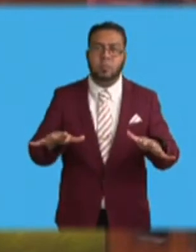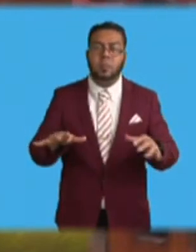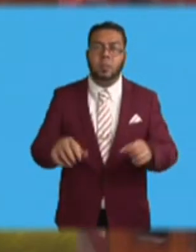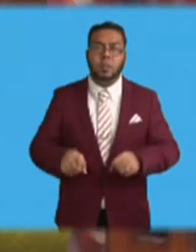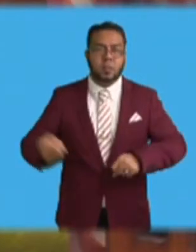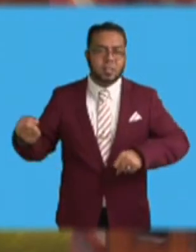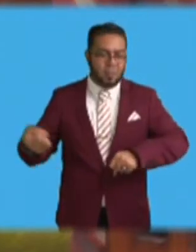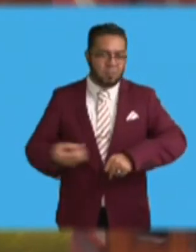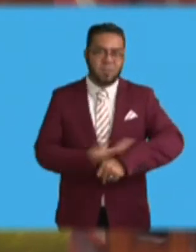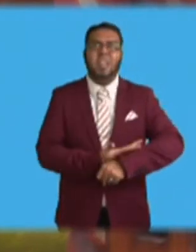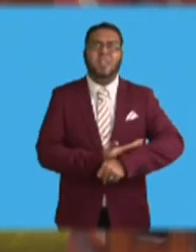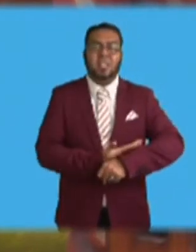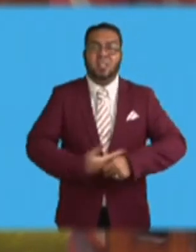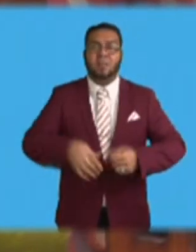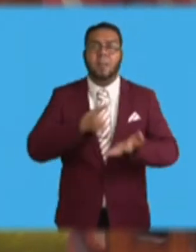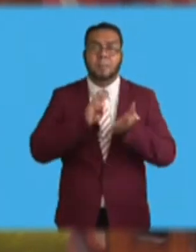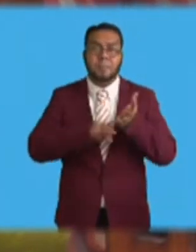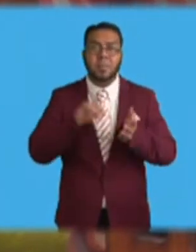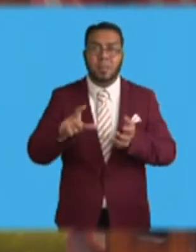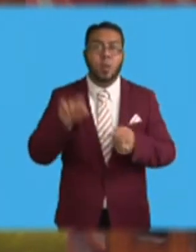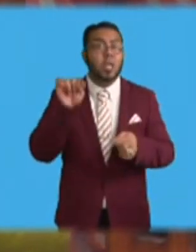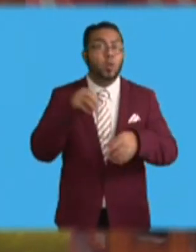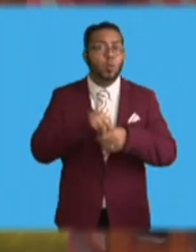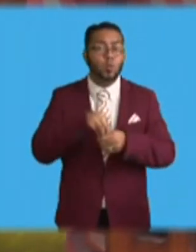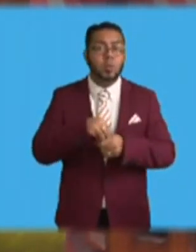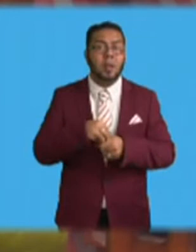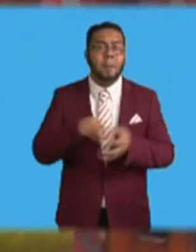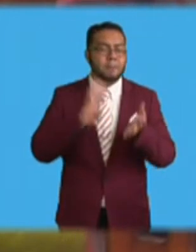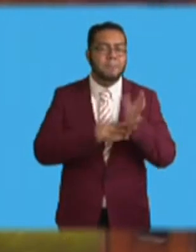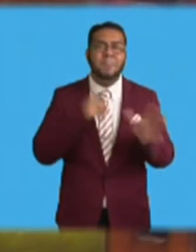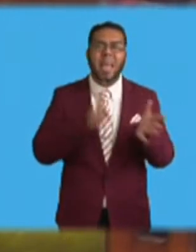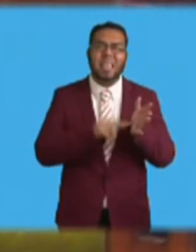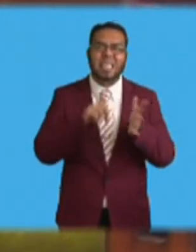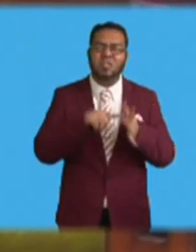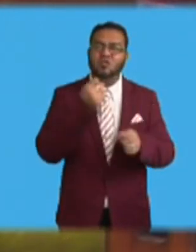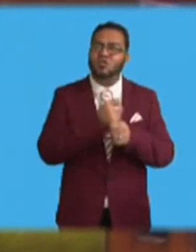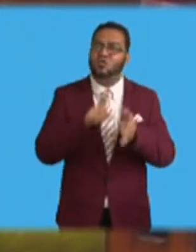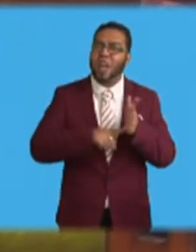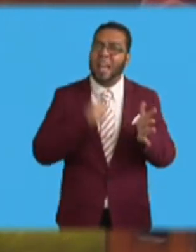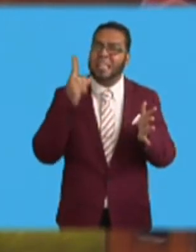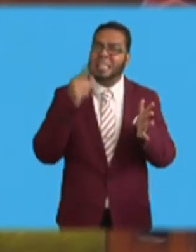invasive meningococcal disease. And they include, 1, meningitis, that is the infection